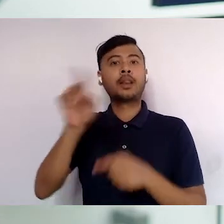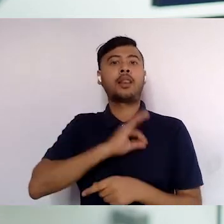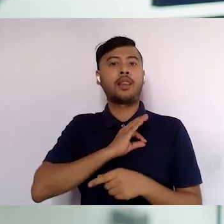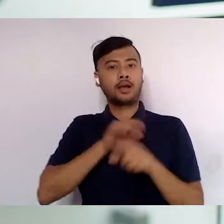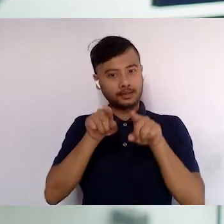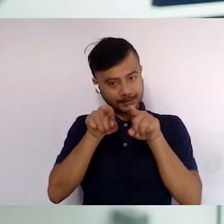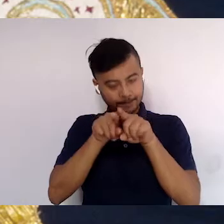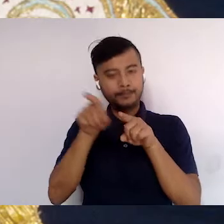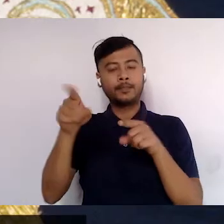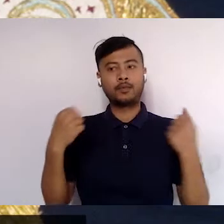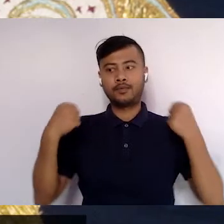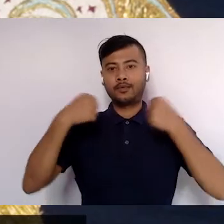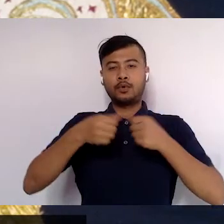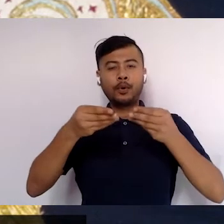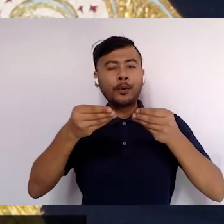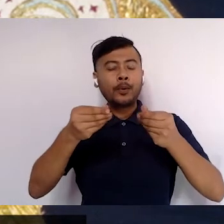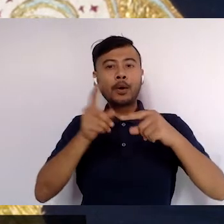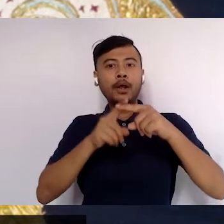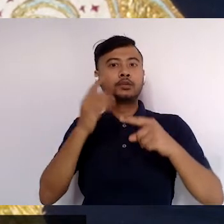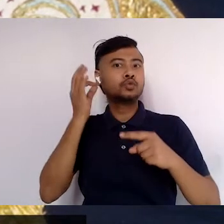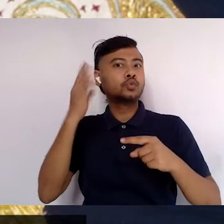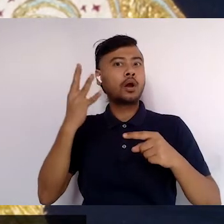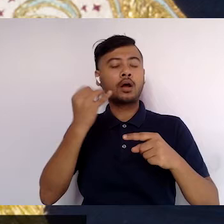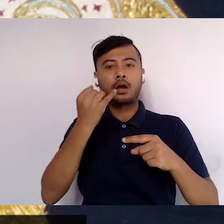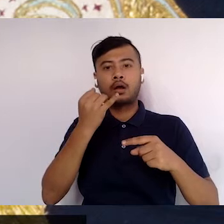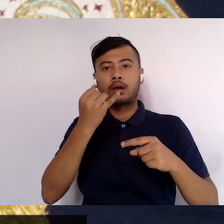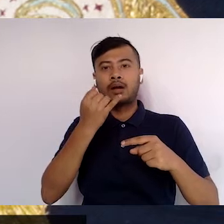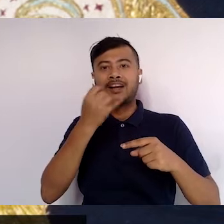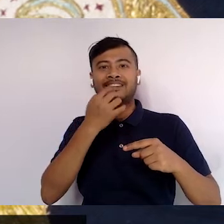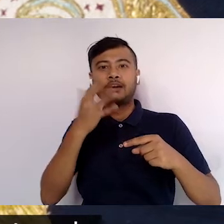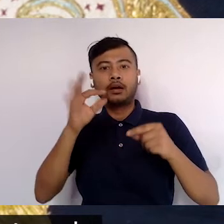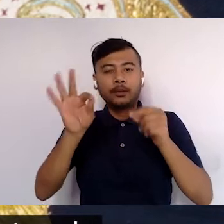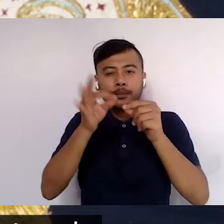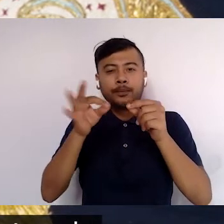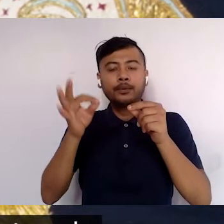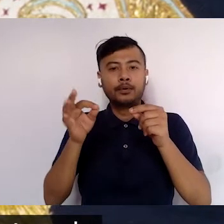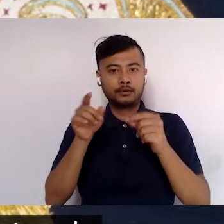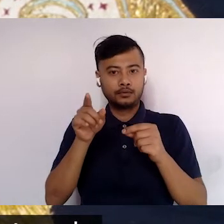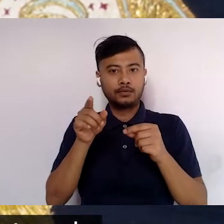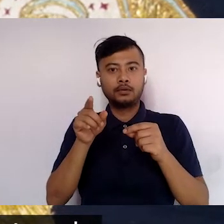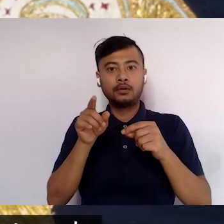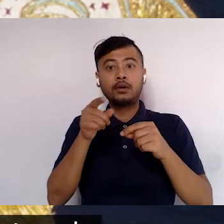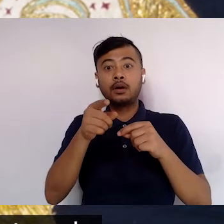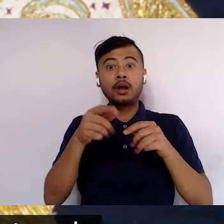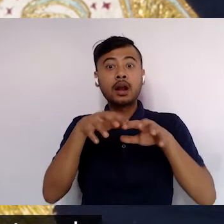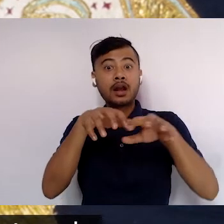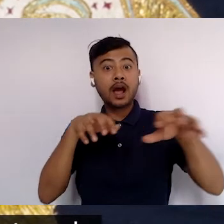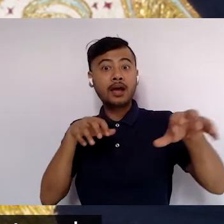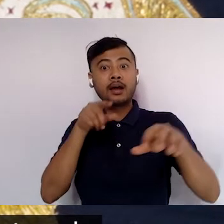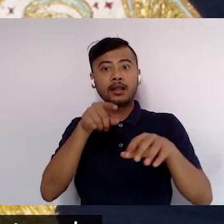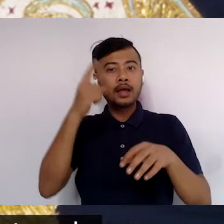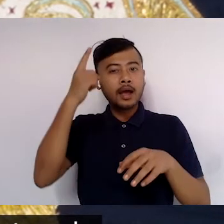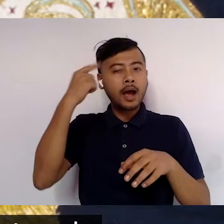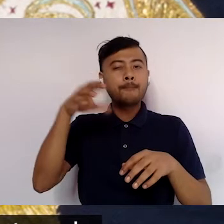settled in India. The additional use of the purple thread scattered across the face and body of the tiger provides the